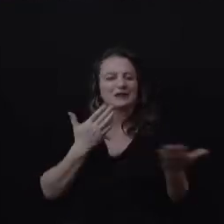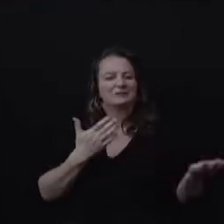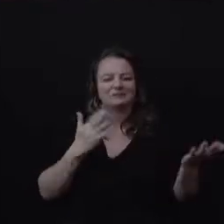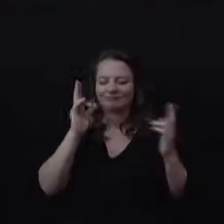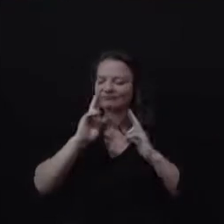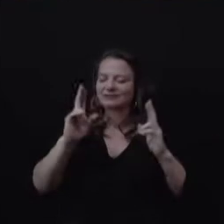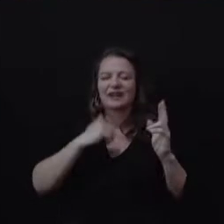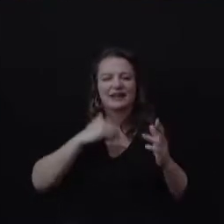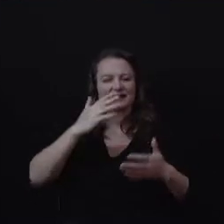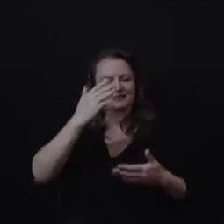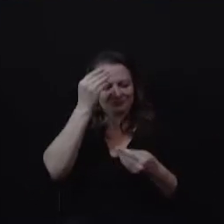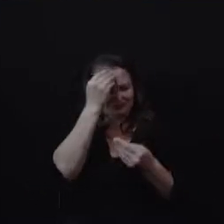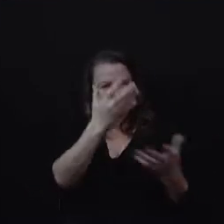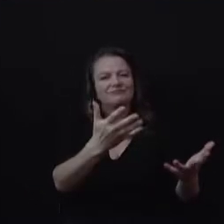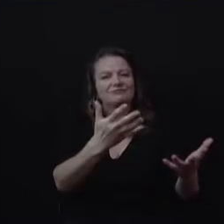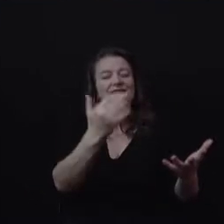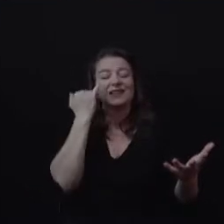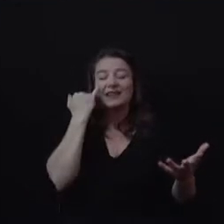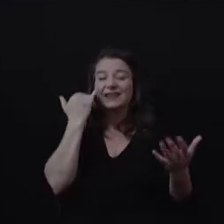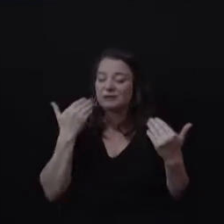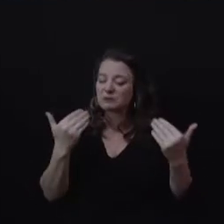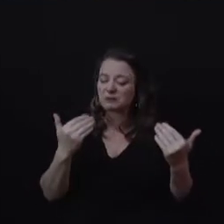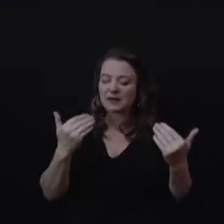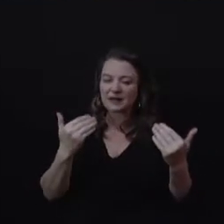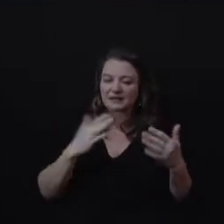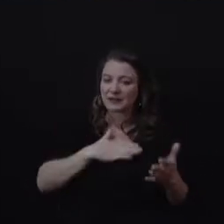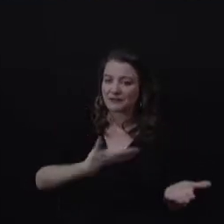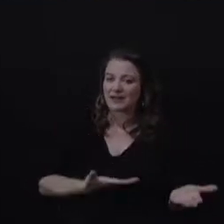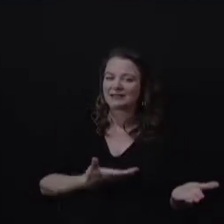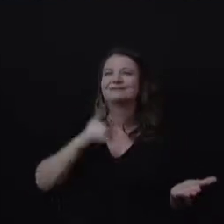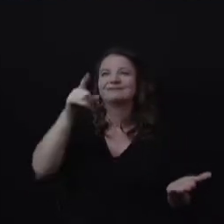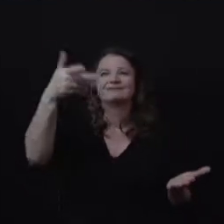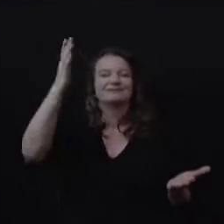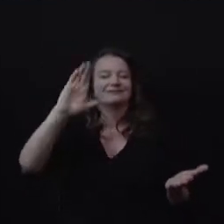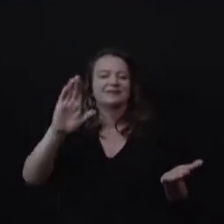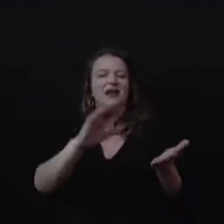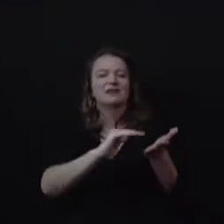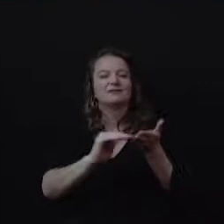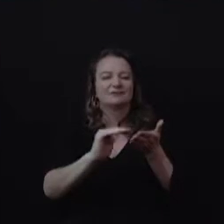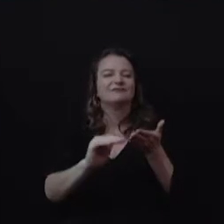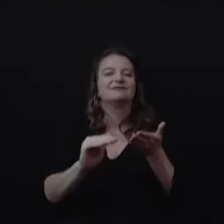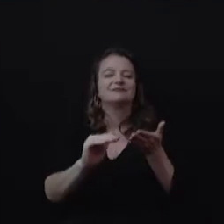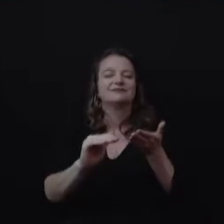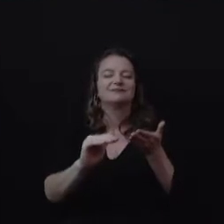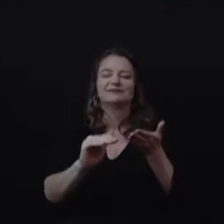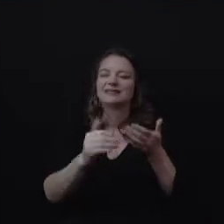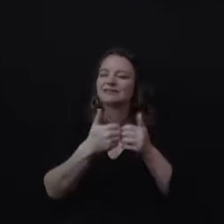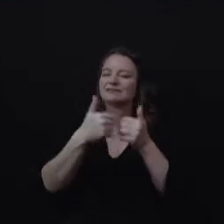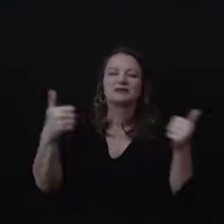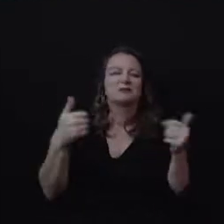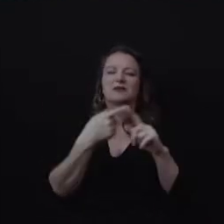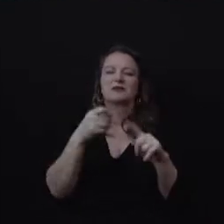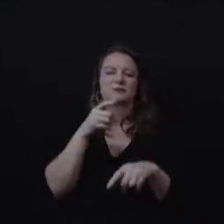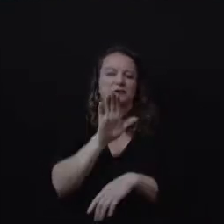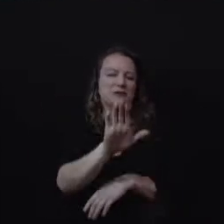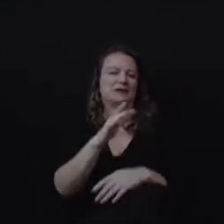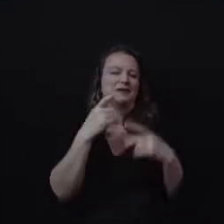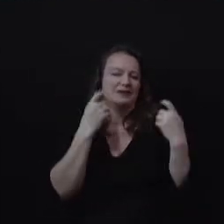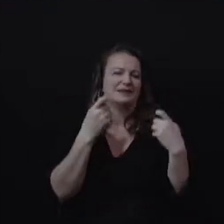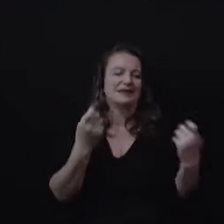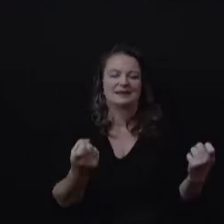confessed your sin to the Lord today, he has removed that from you as far as the east is from the west, that he has cleansed